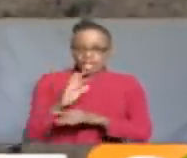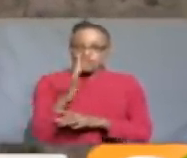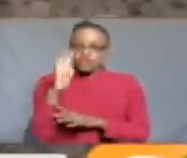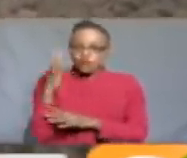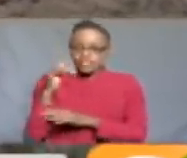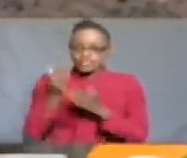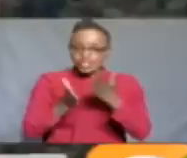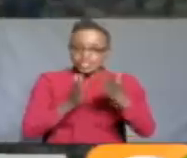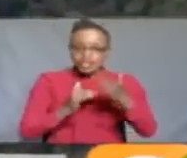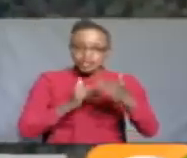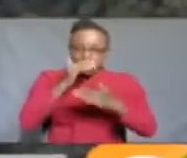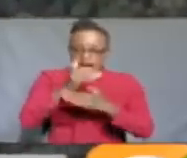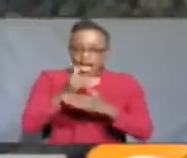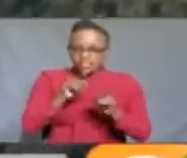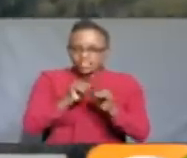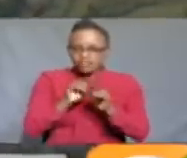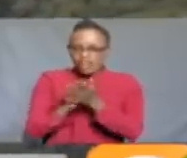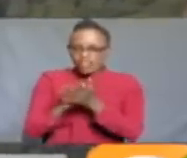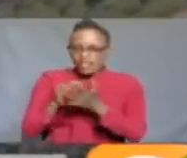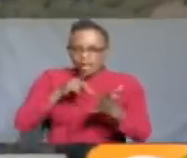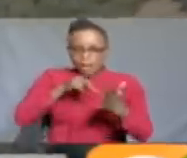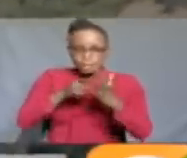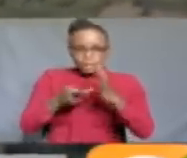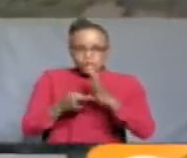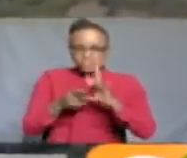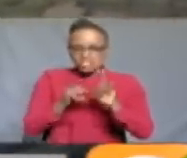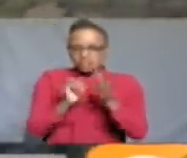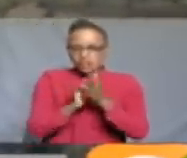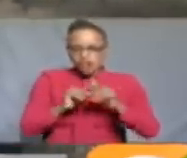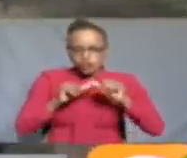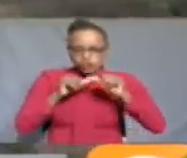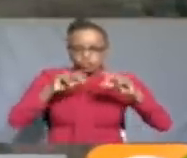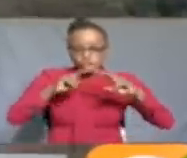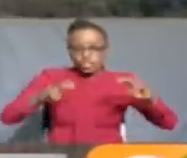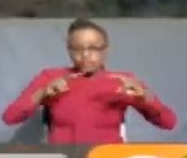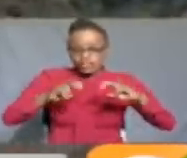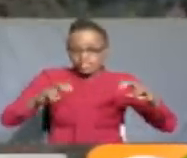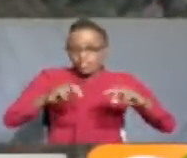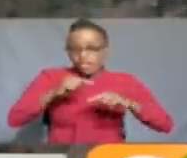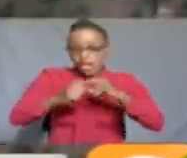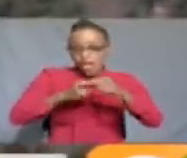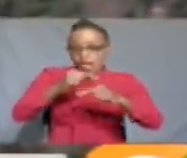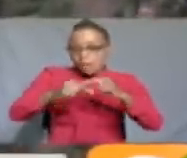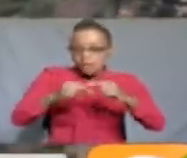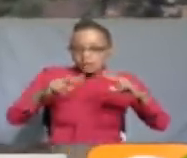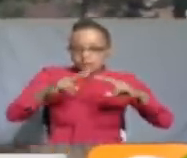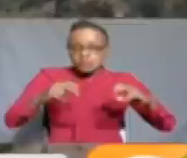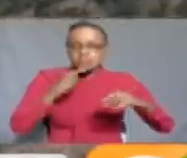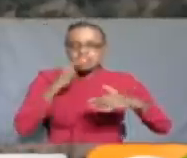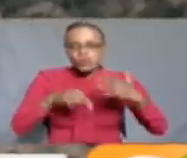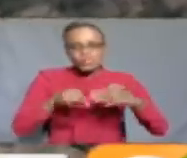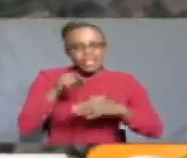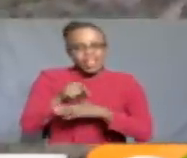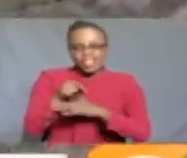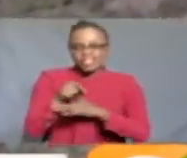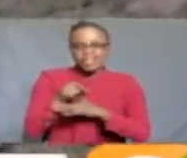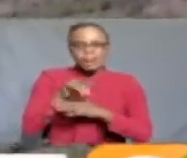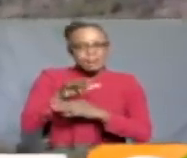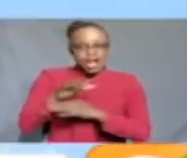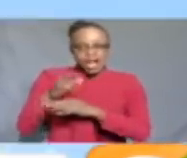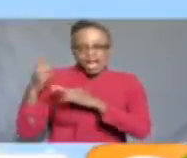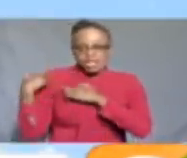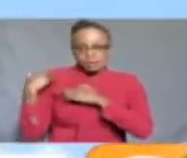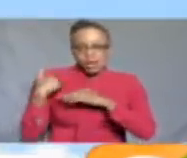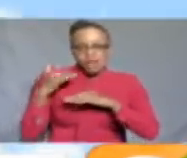Service after establishing the flopped project was under investigations, a process investigators say is out of his mandate.